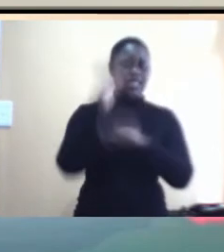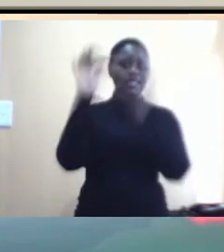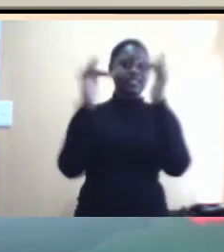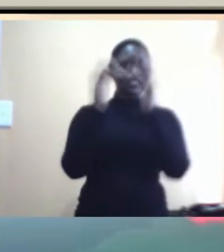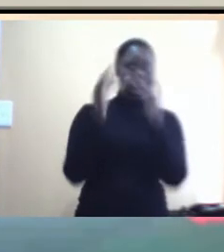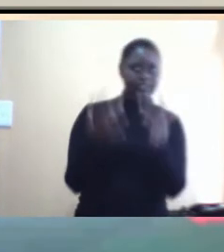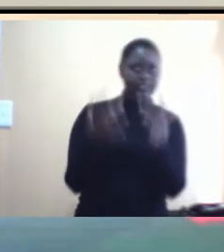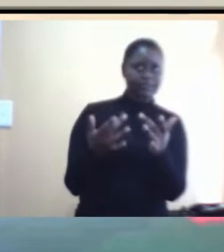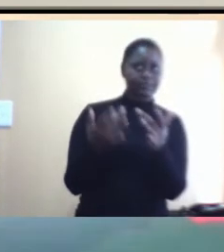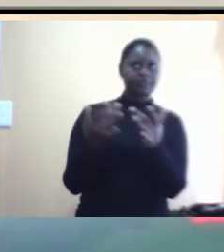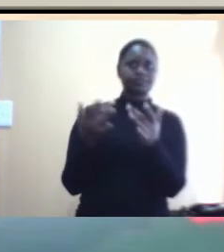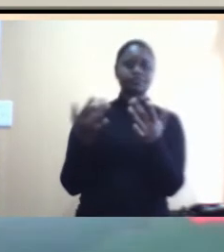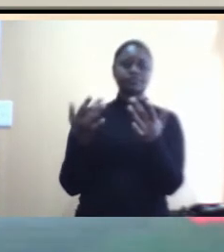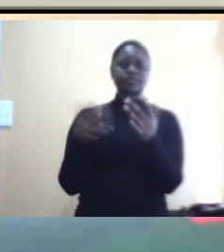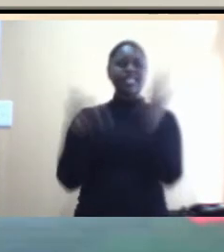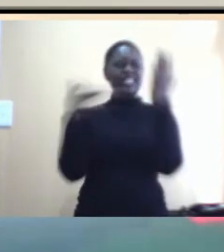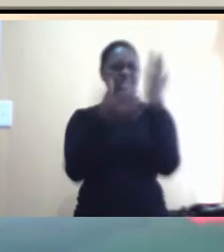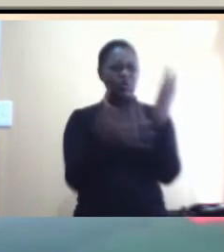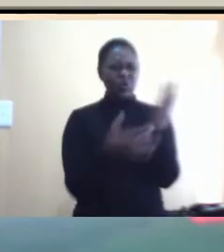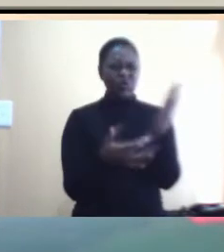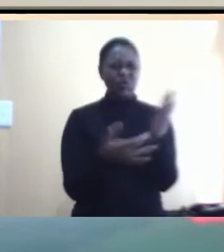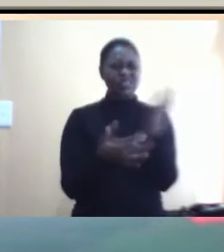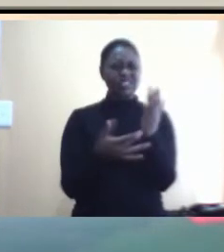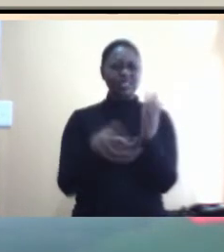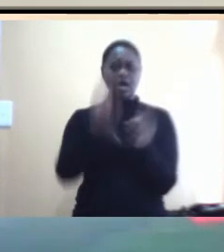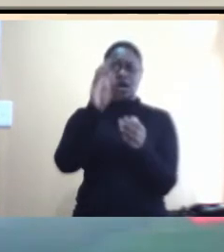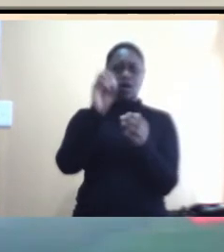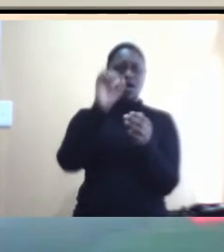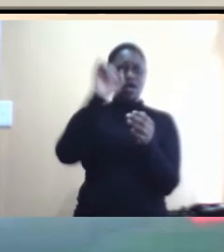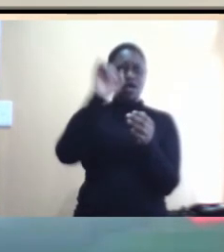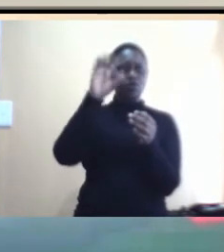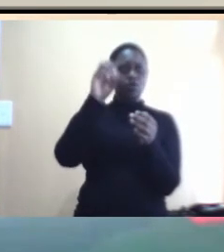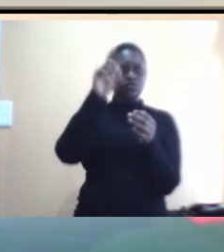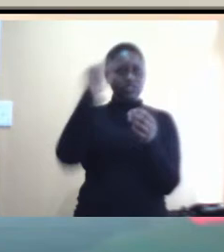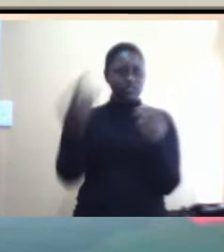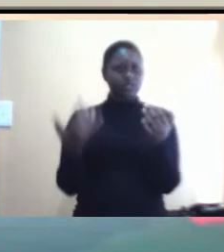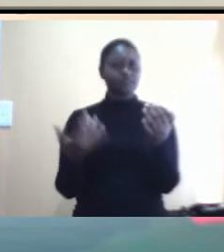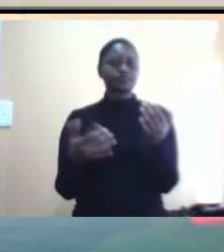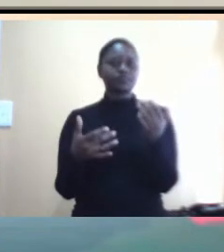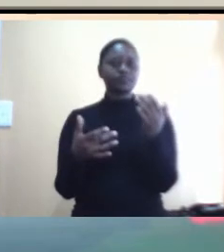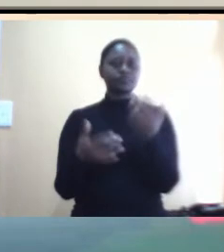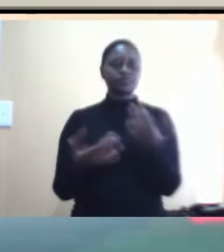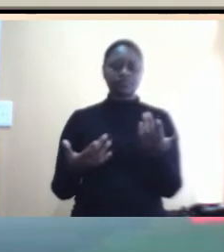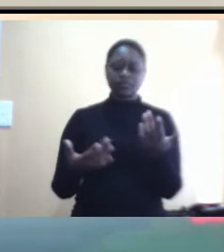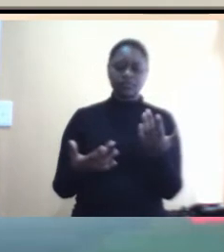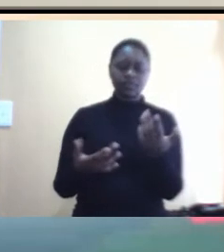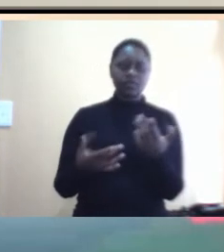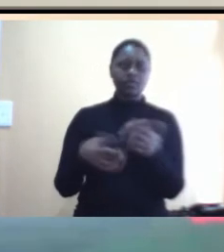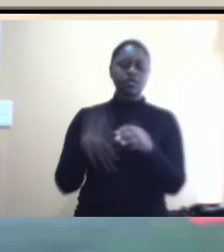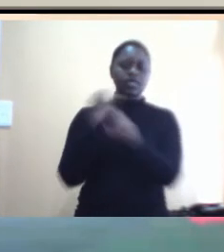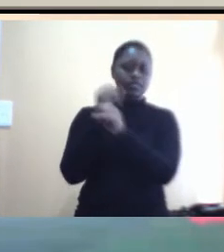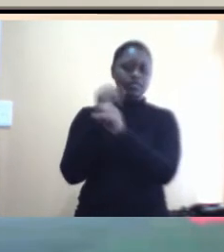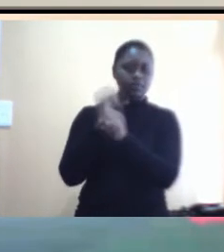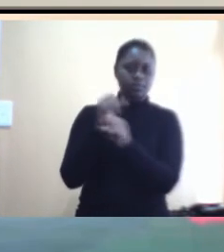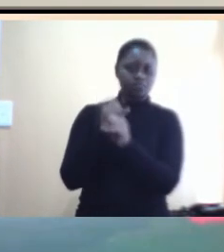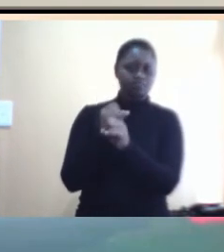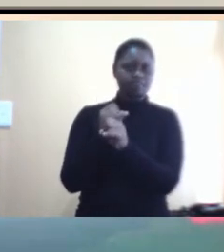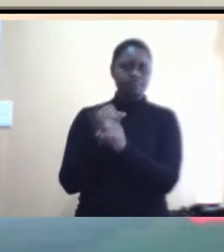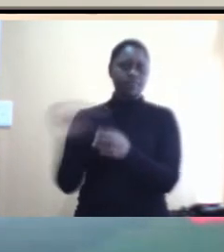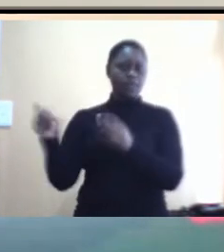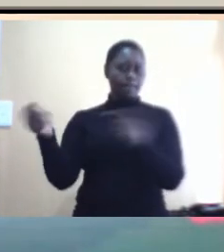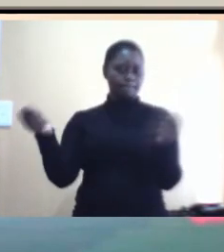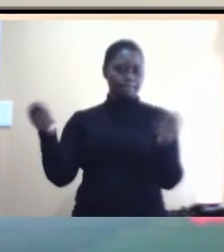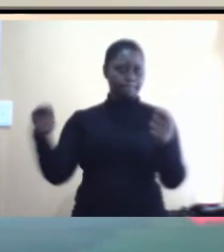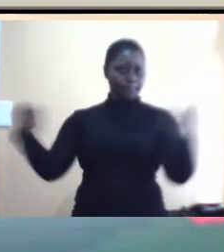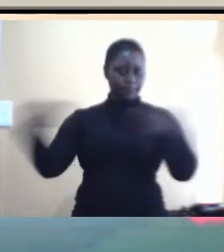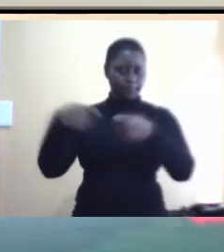Things, nanotechnology, and quantum computing are shaping the future and replacing old ways of